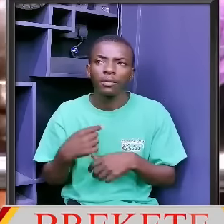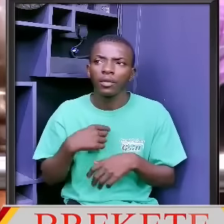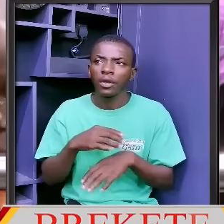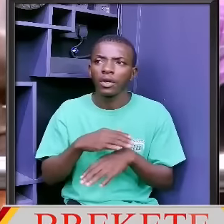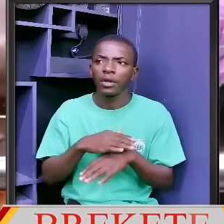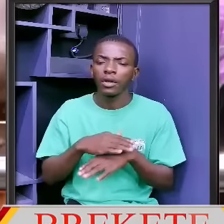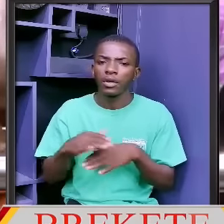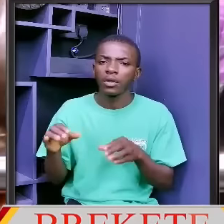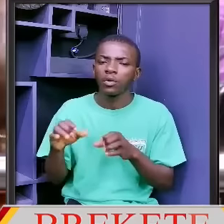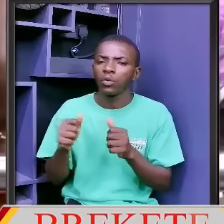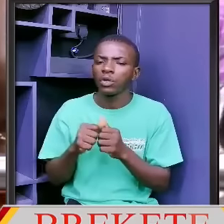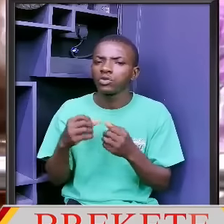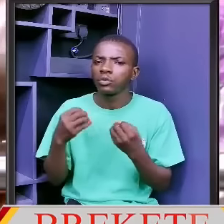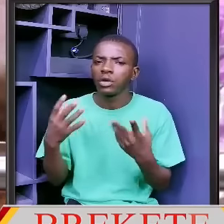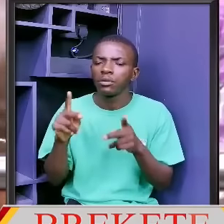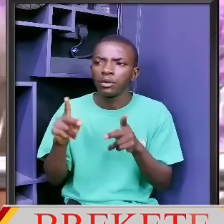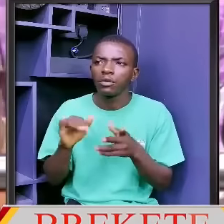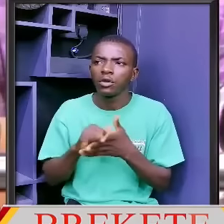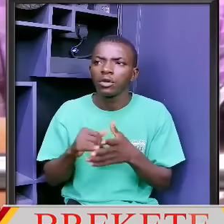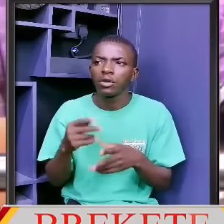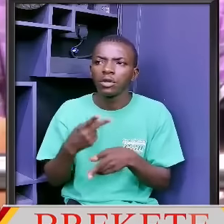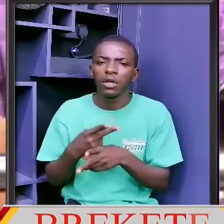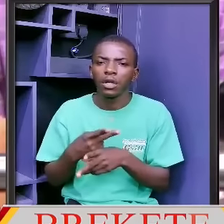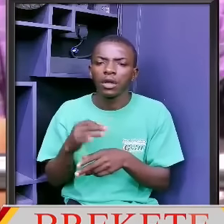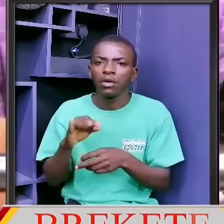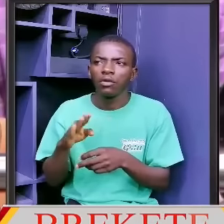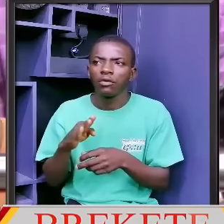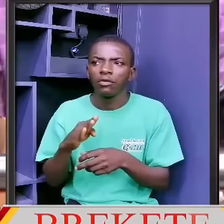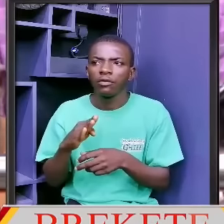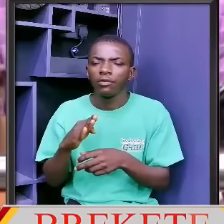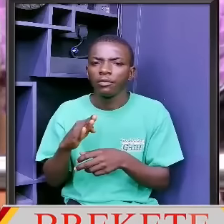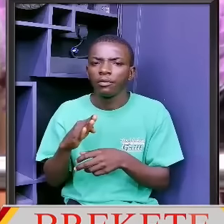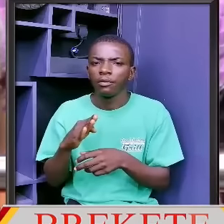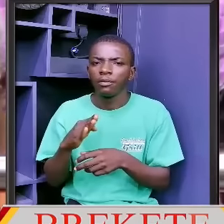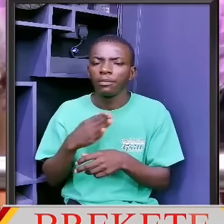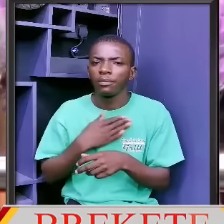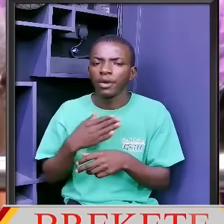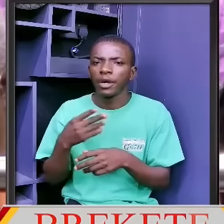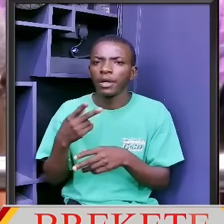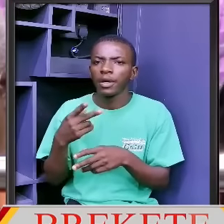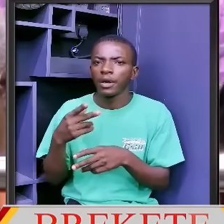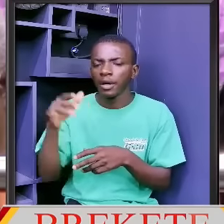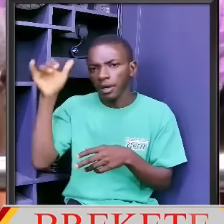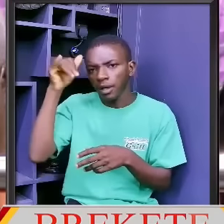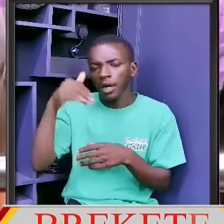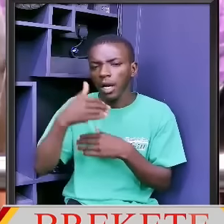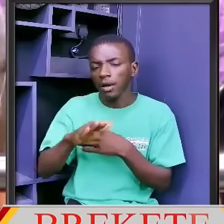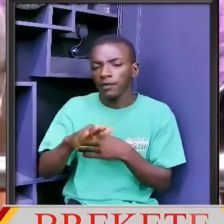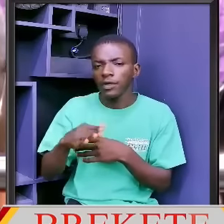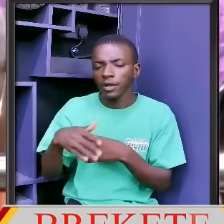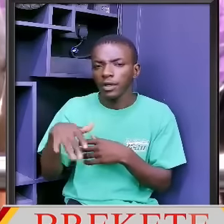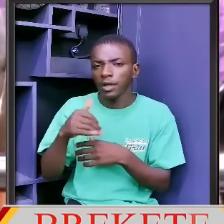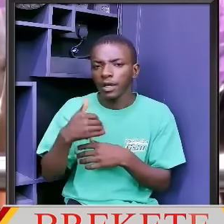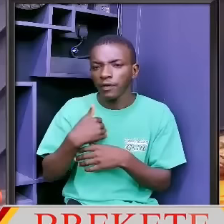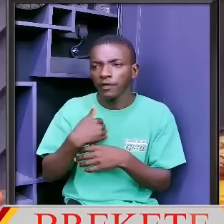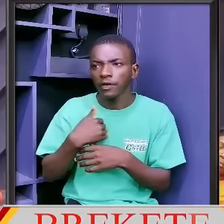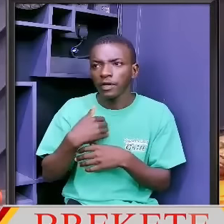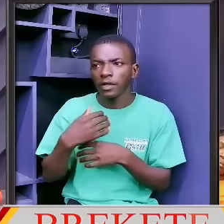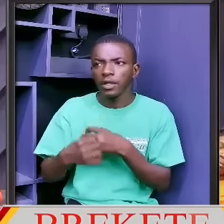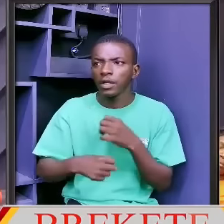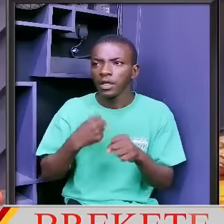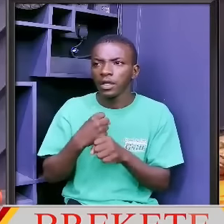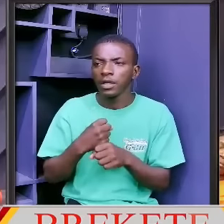don't deal with so many people where they take care of my cow. No be so I they do. Now after they don't, the